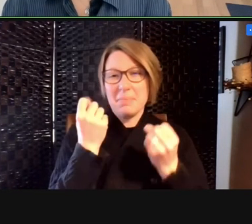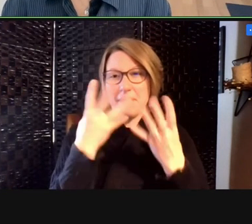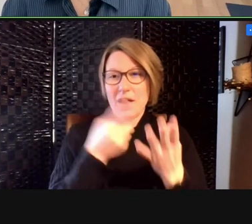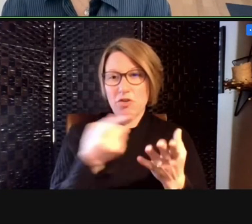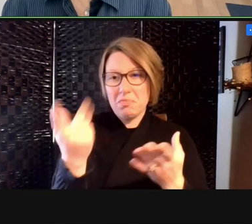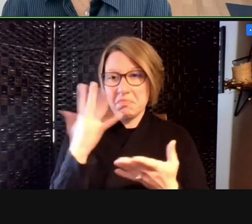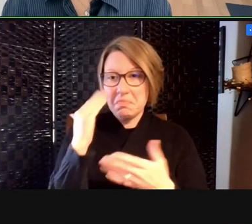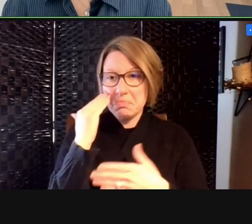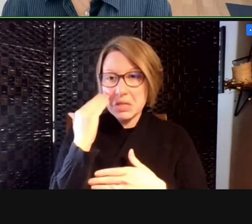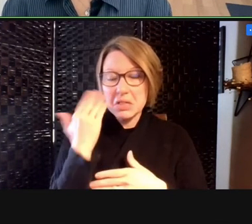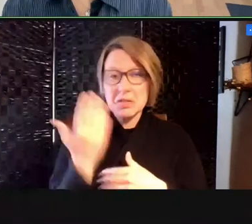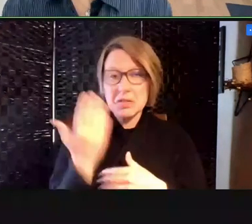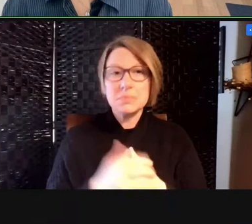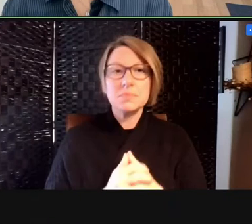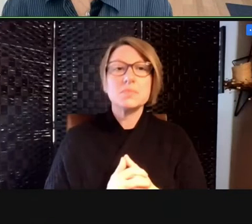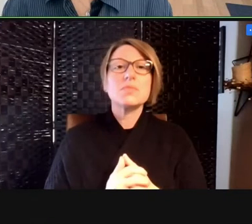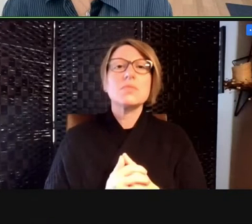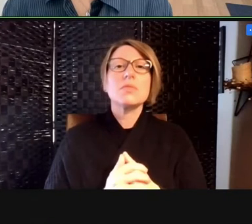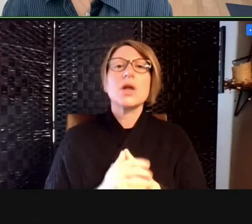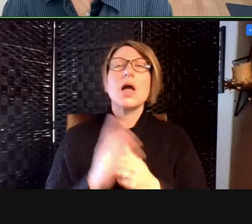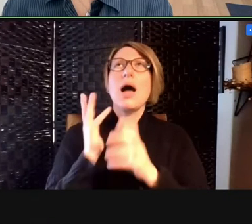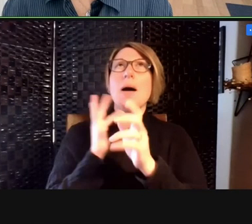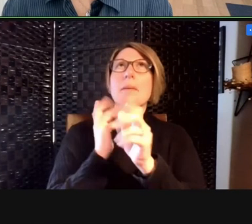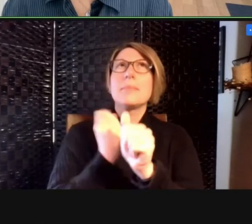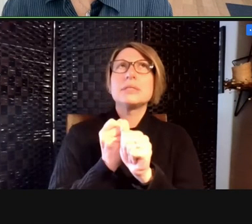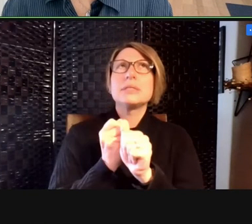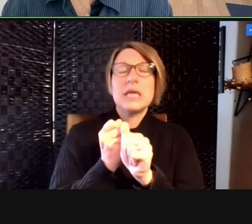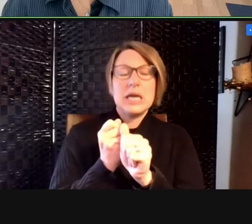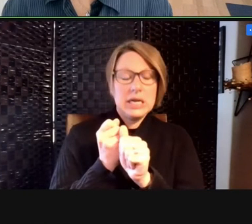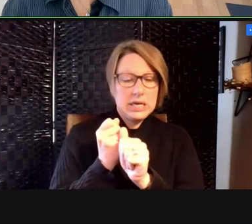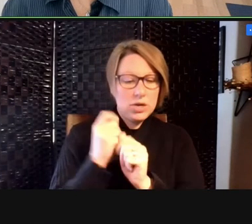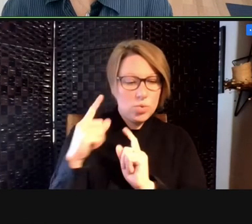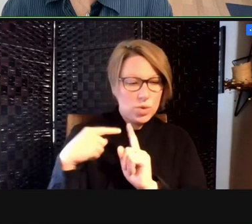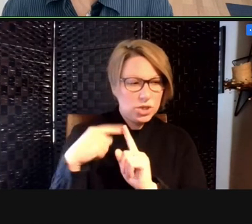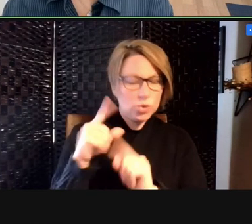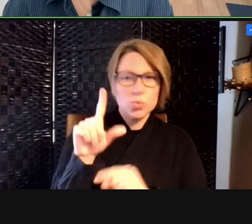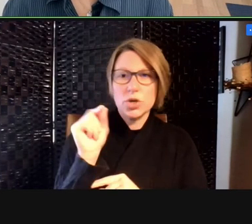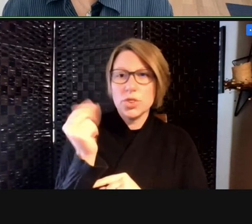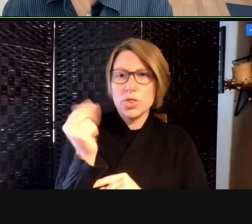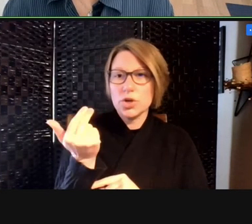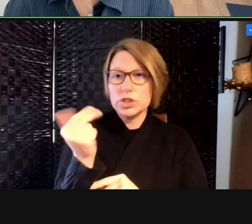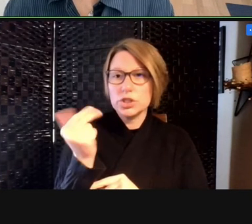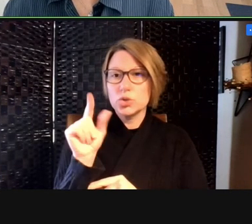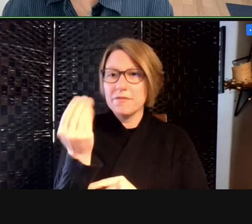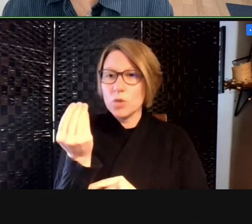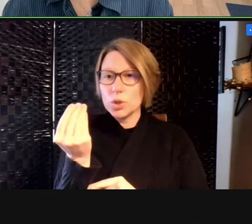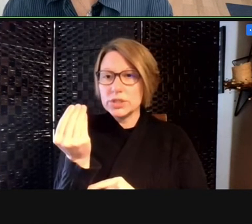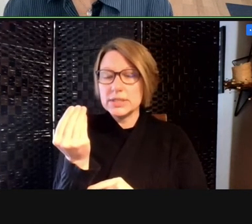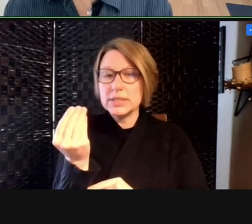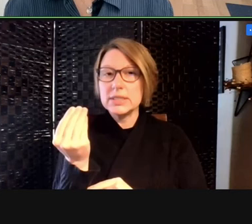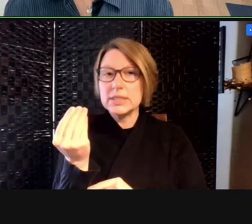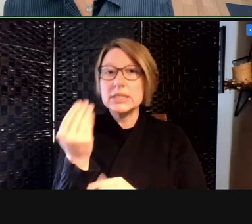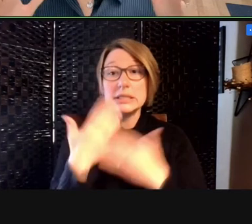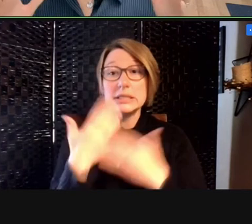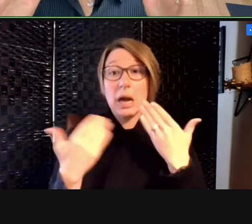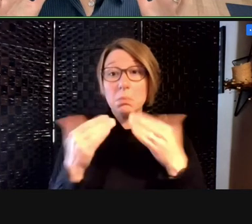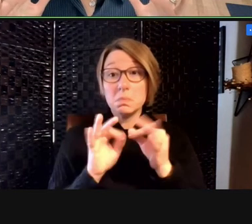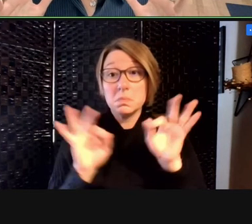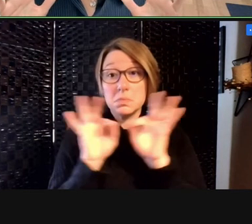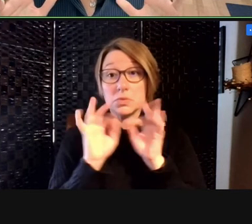but it was updated in 2013, 2014, and there's a couple big changes. One is